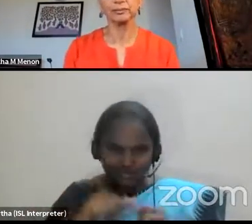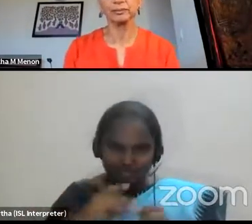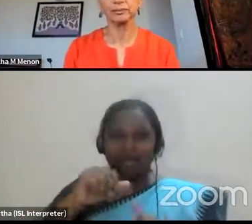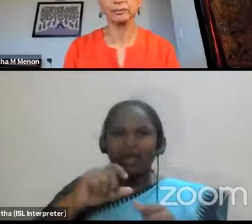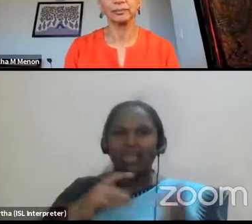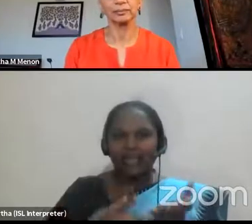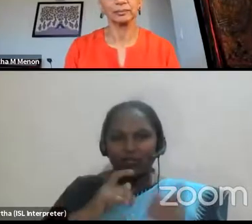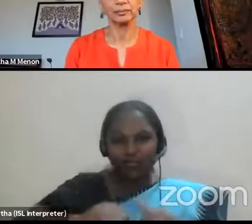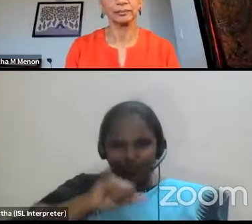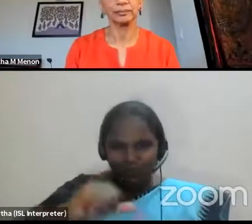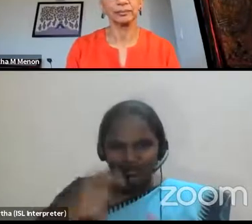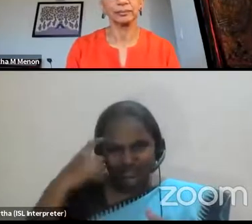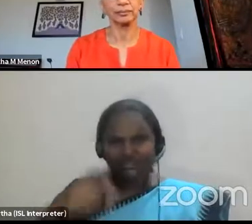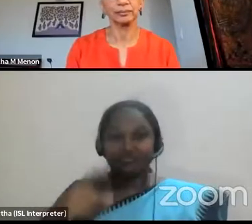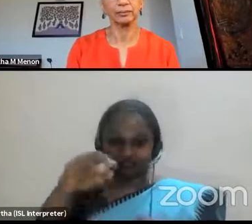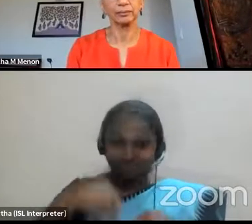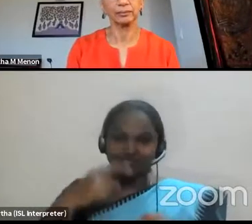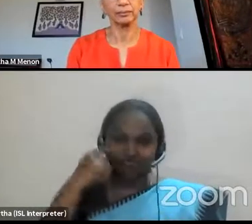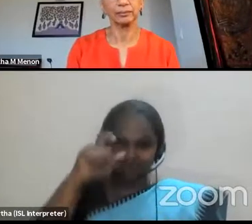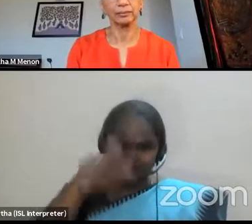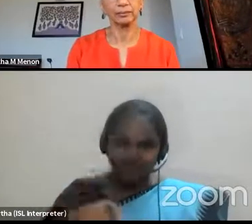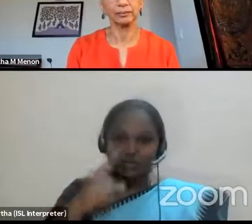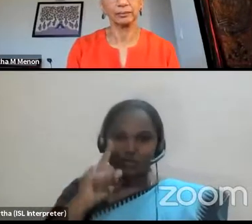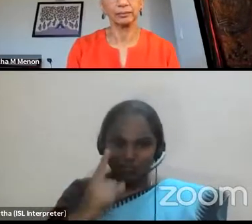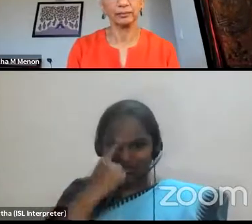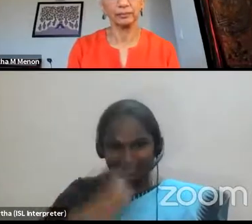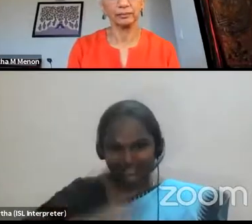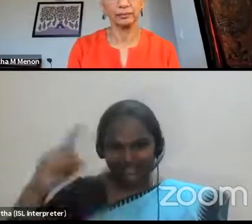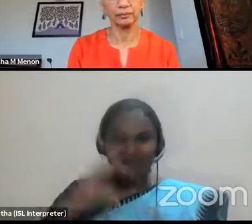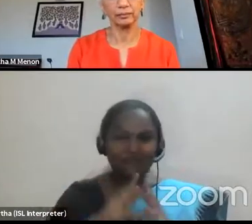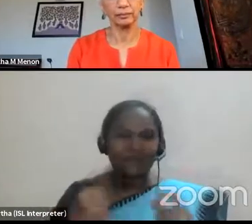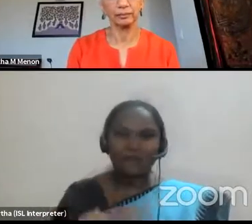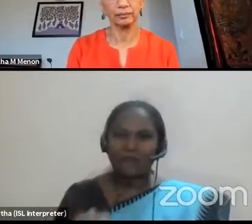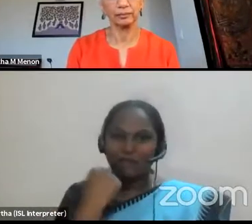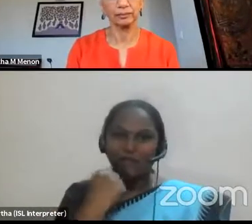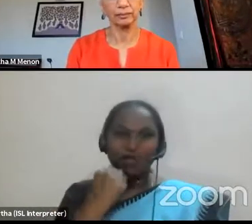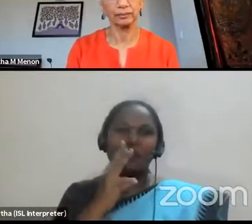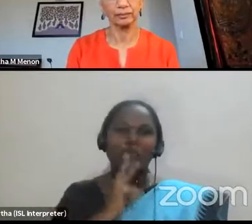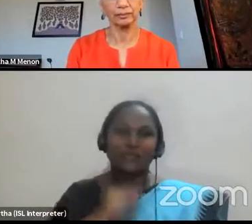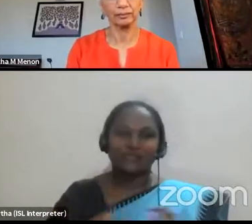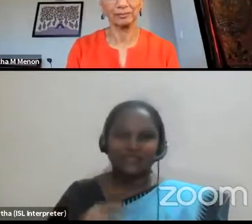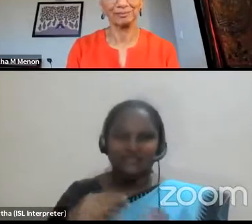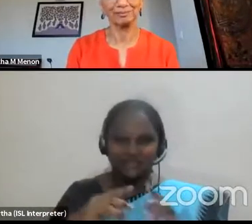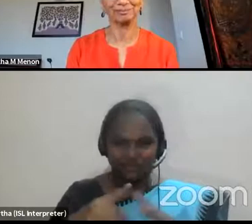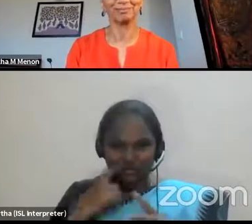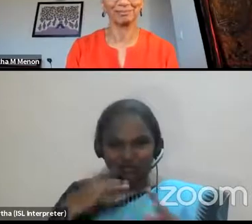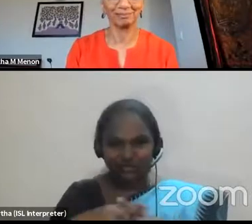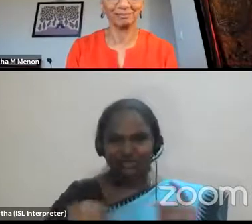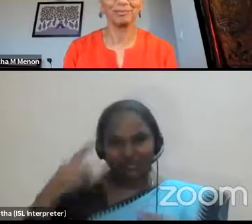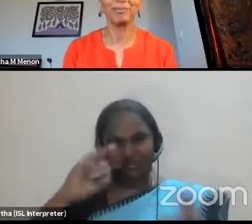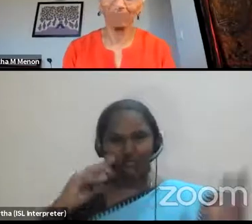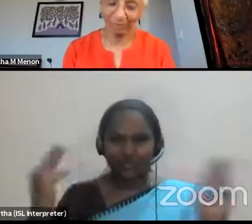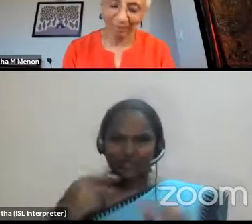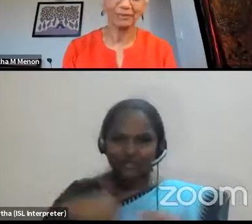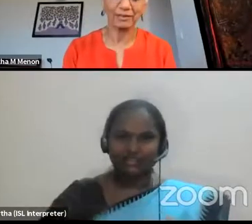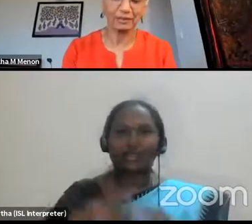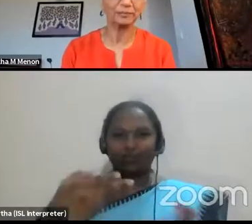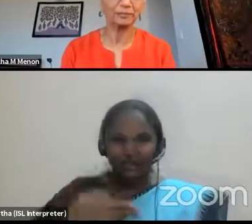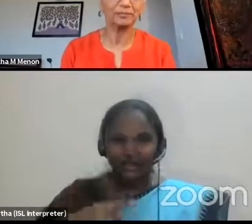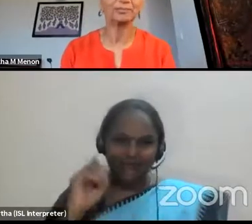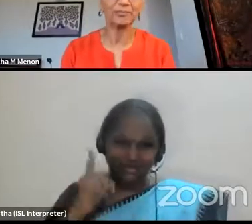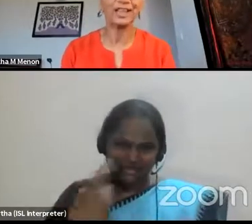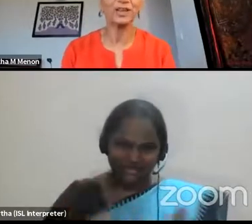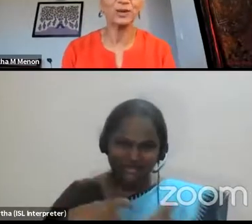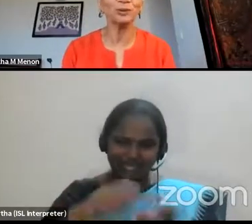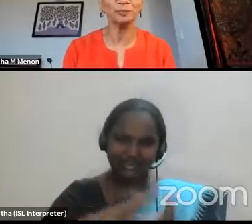progress. She's been recognized as one of India's most powerful women in the technology world. Welcome, Rekha. We look forward to hearing from